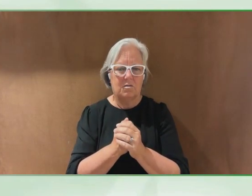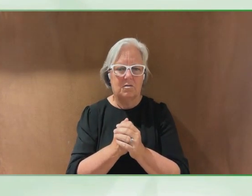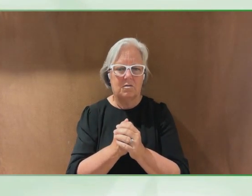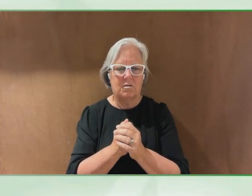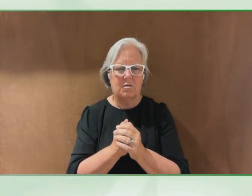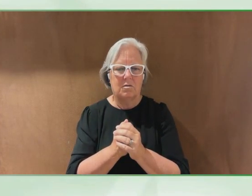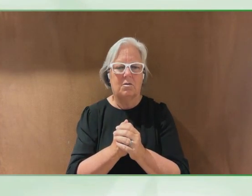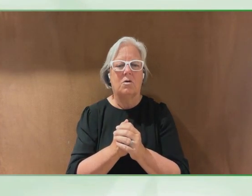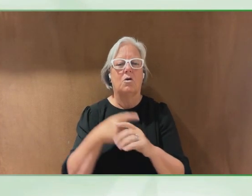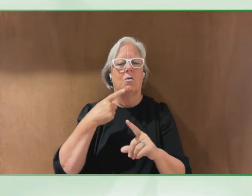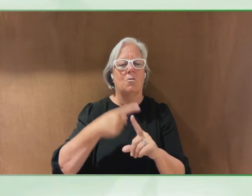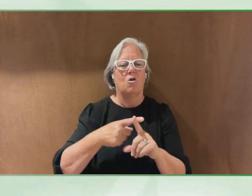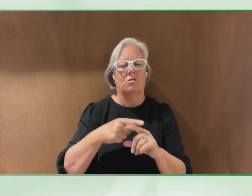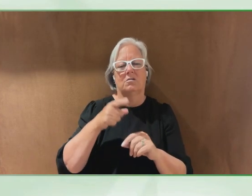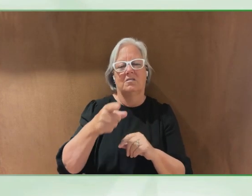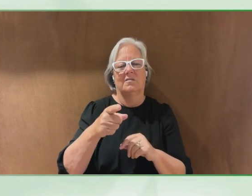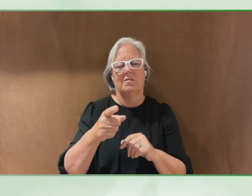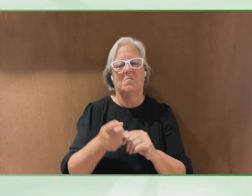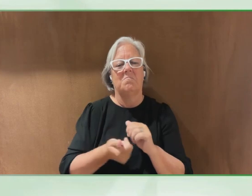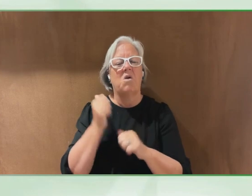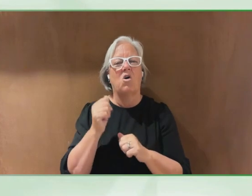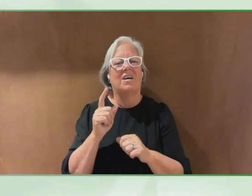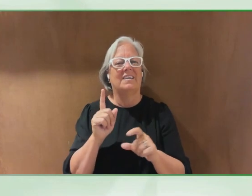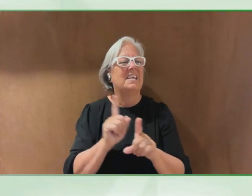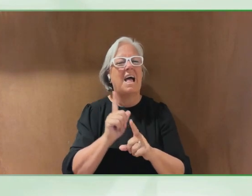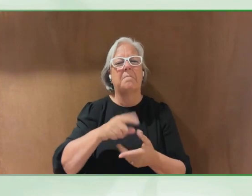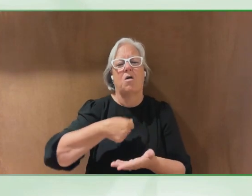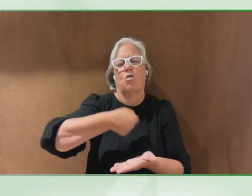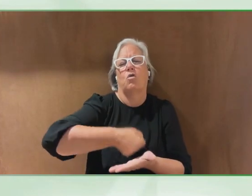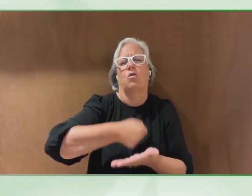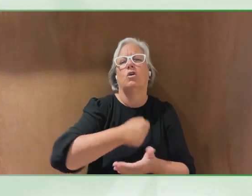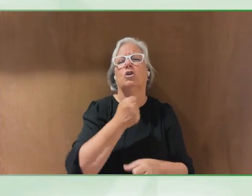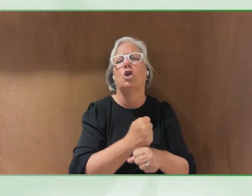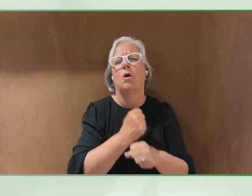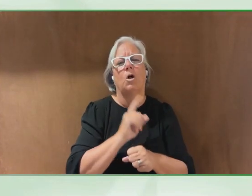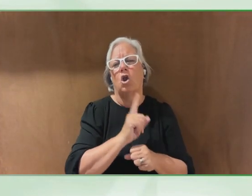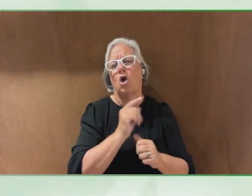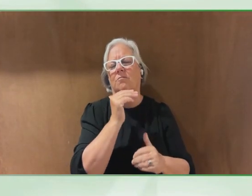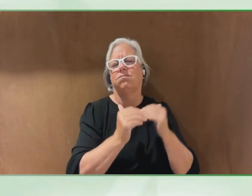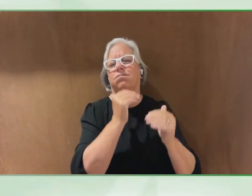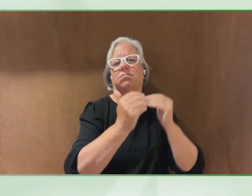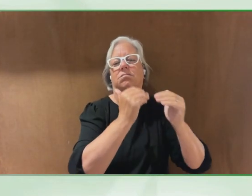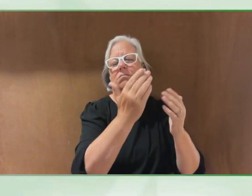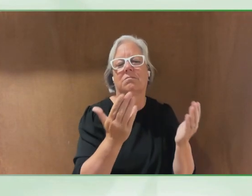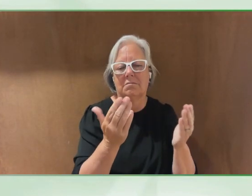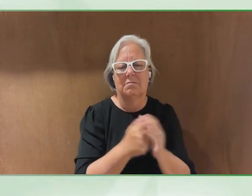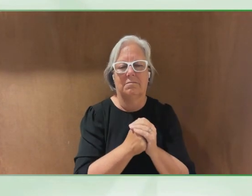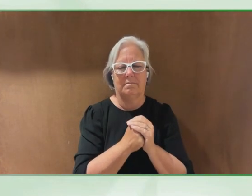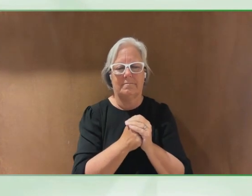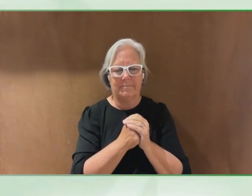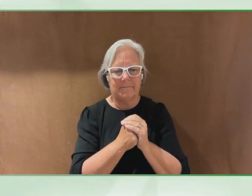China, we have always attached great importance to the development of the cause of people with